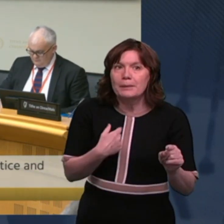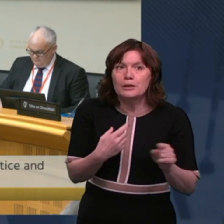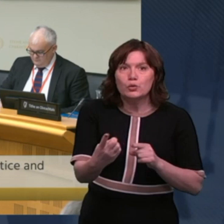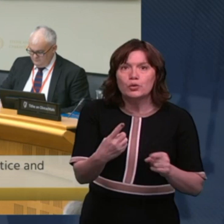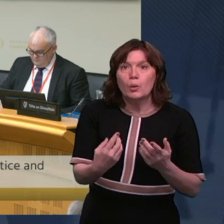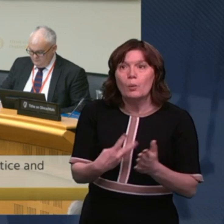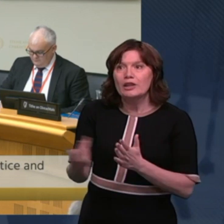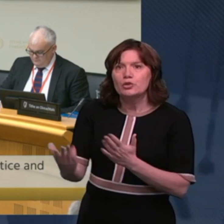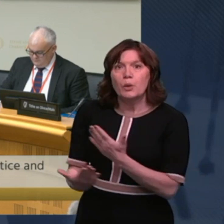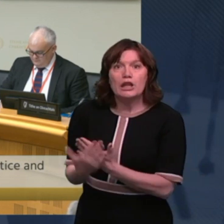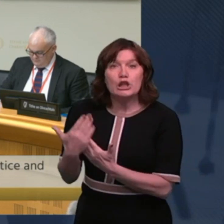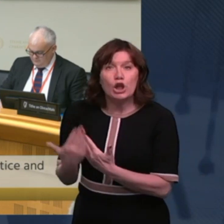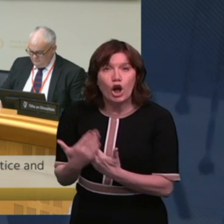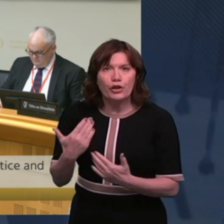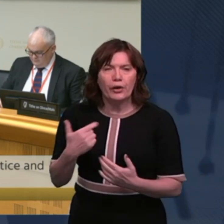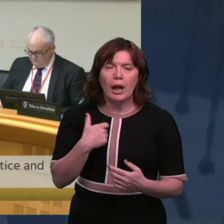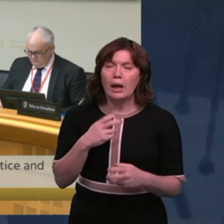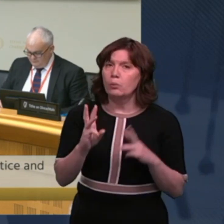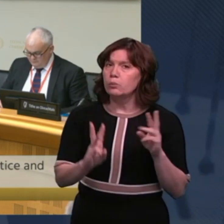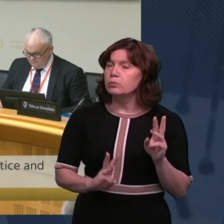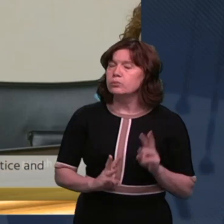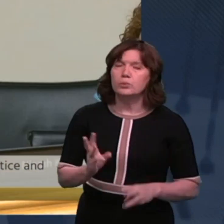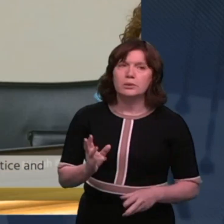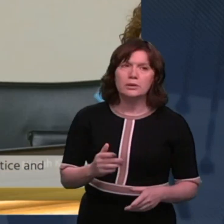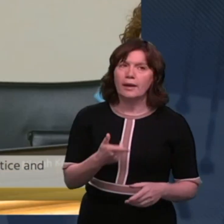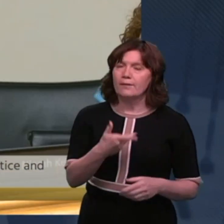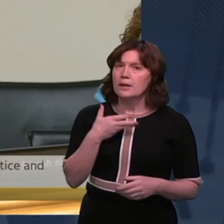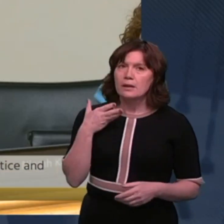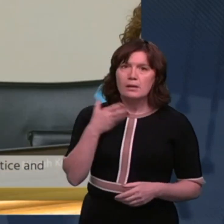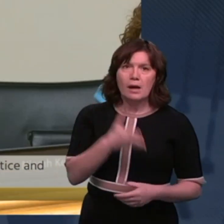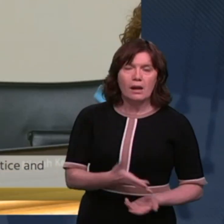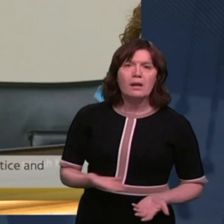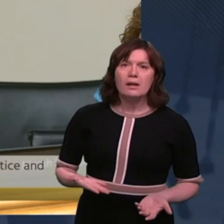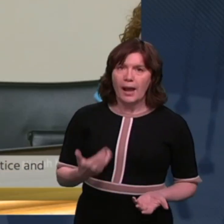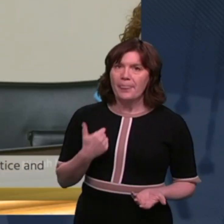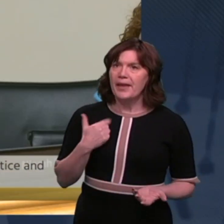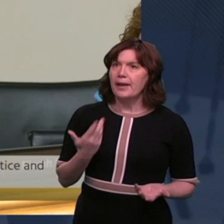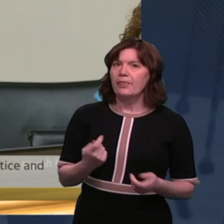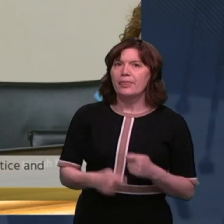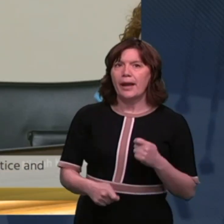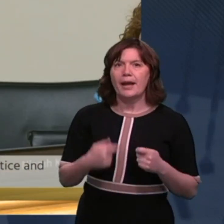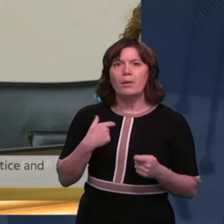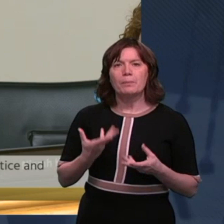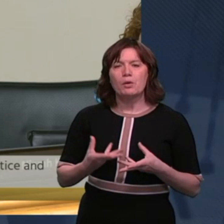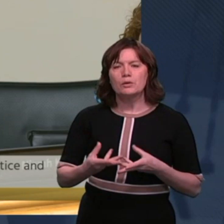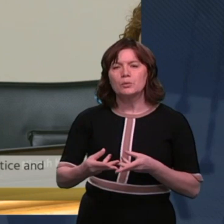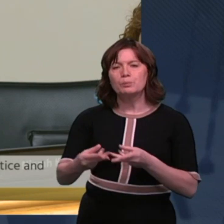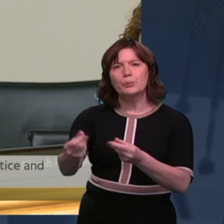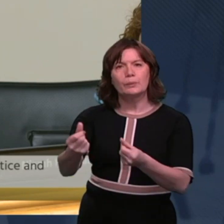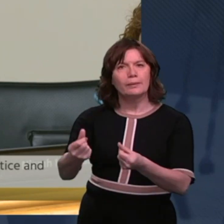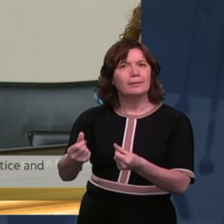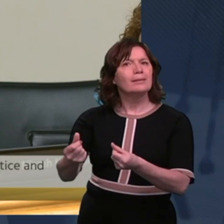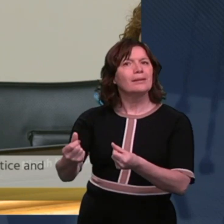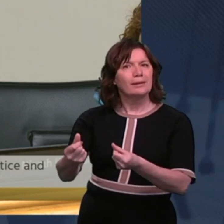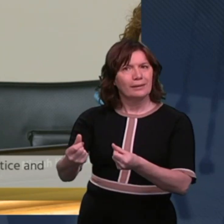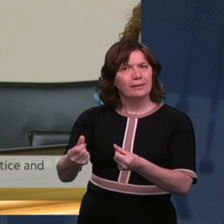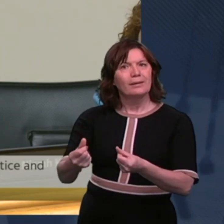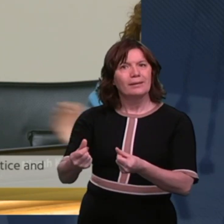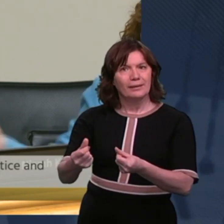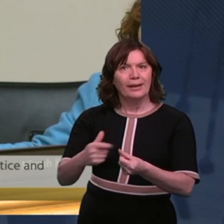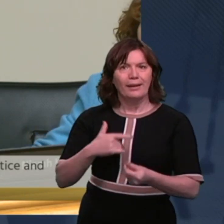I guarantee you I would have done them then. And I think my journey would have been a more smoother one than it has been up till